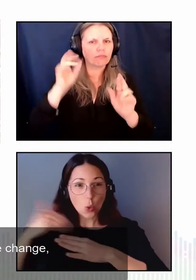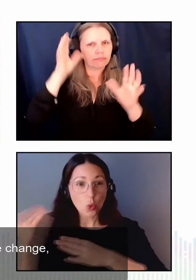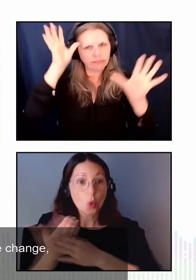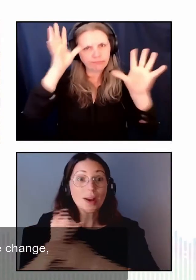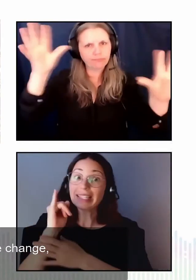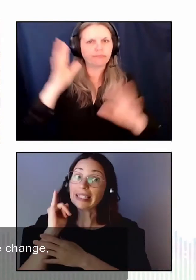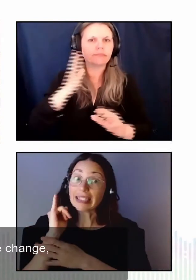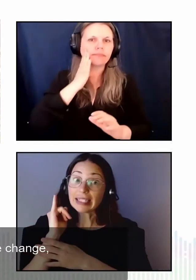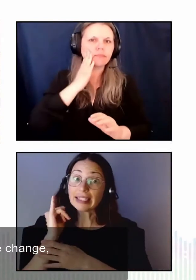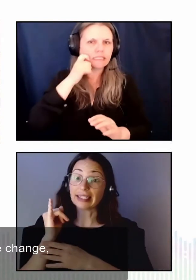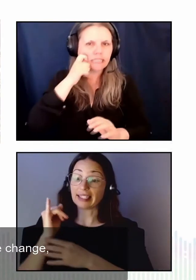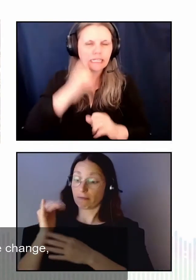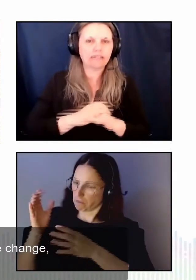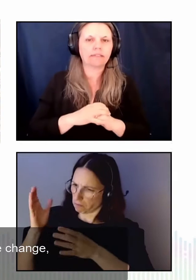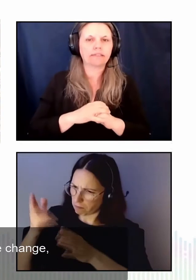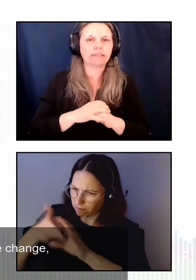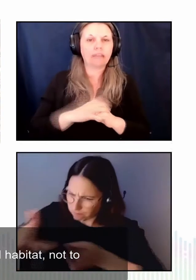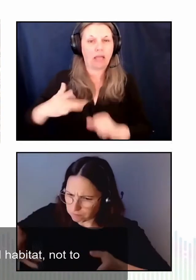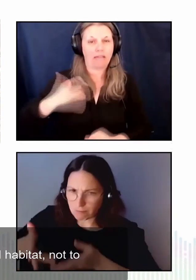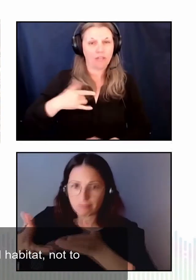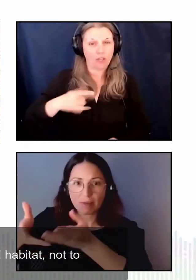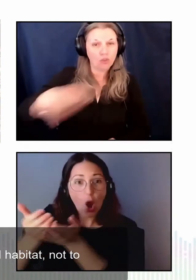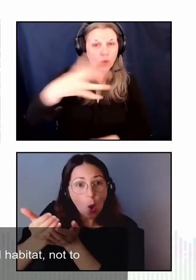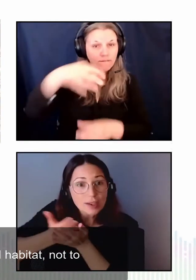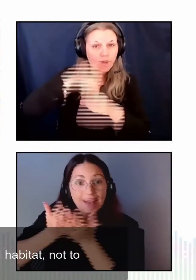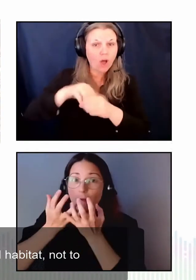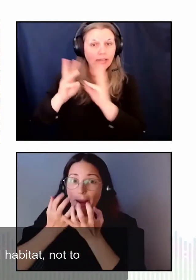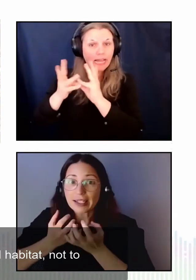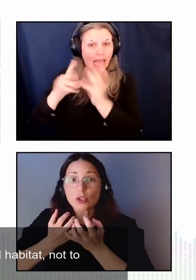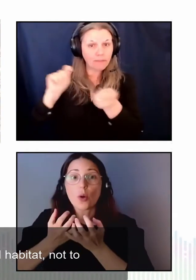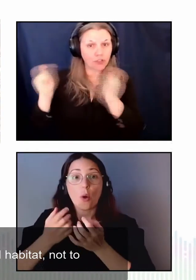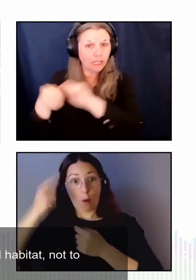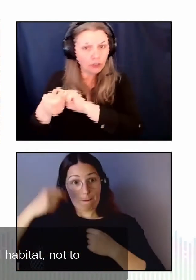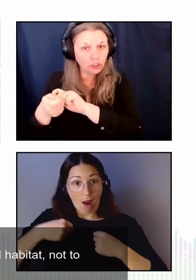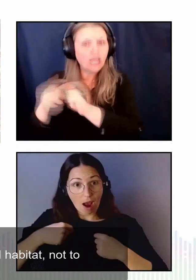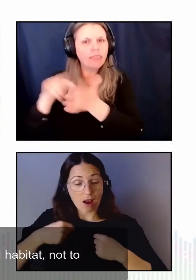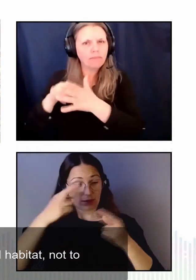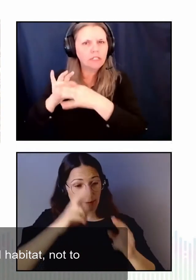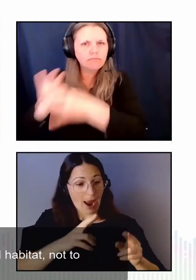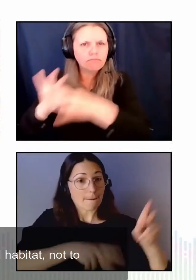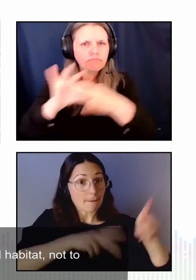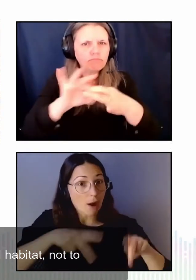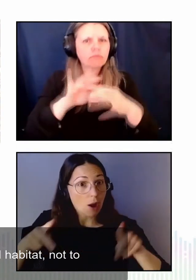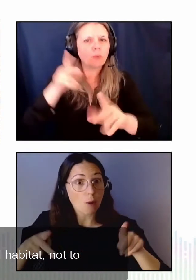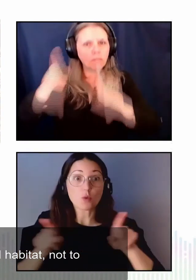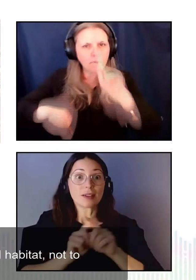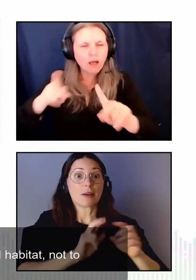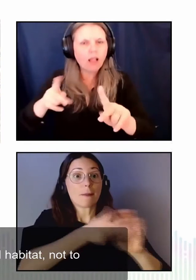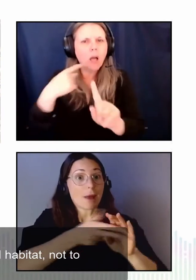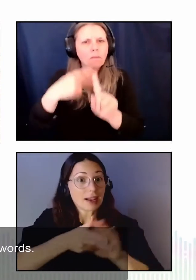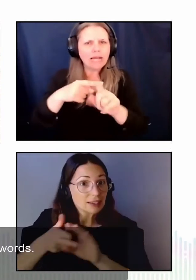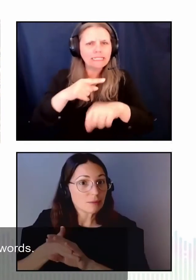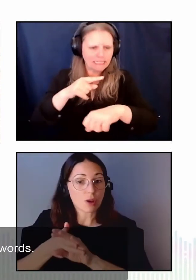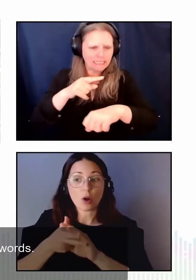if you're involved in climate change, you're involved with people, and you're involved with animal habitat, you have to touch the